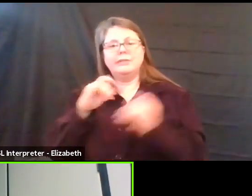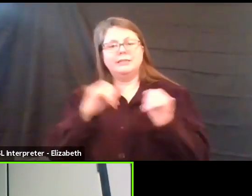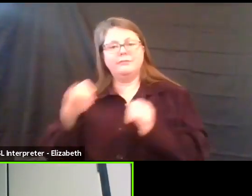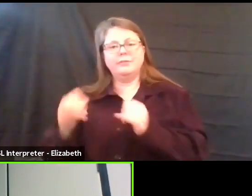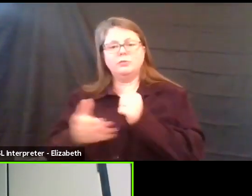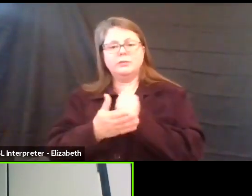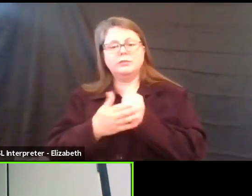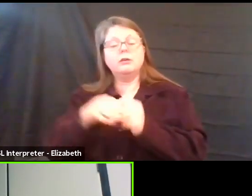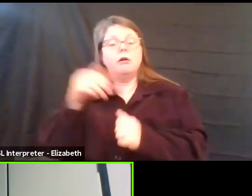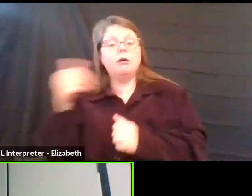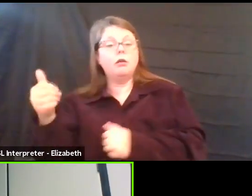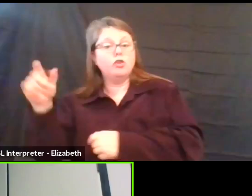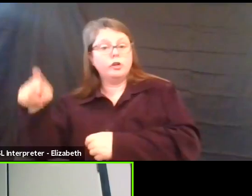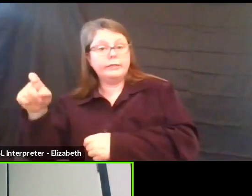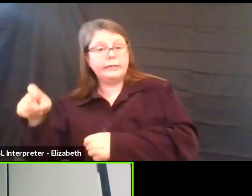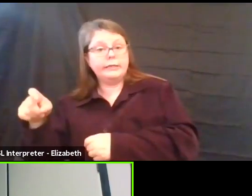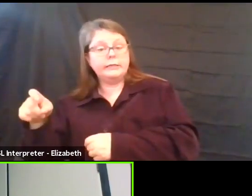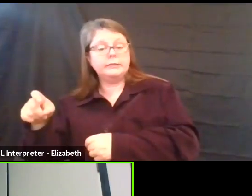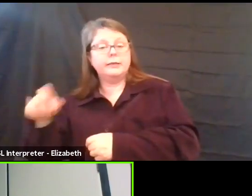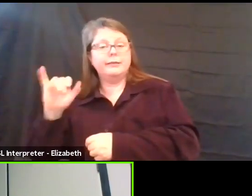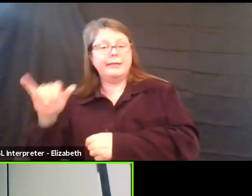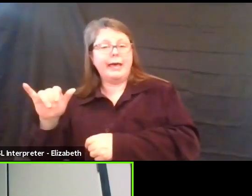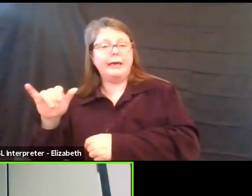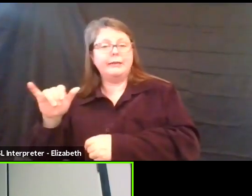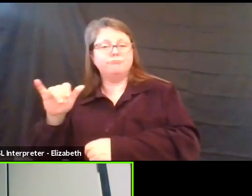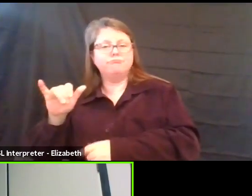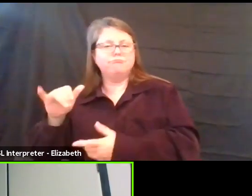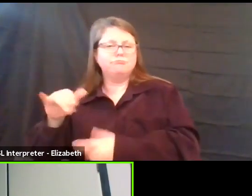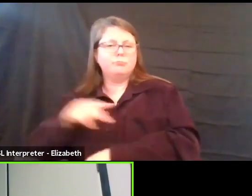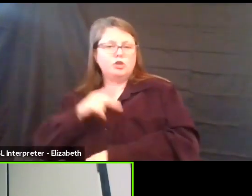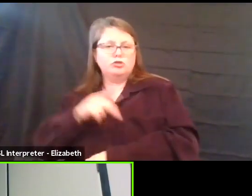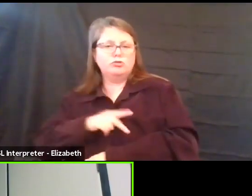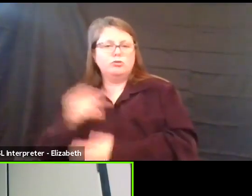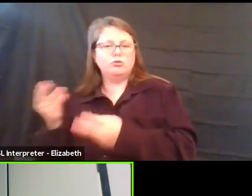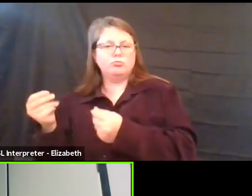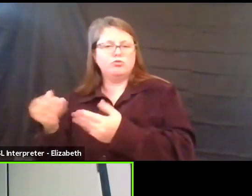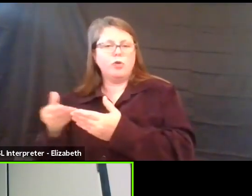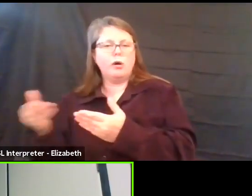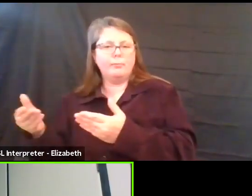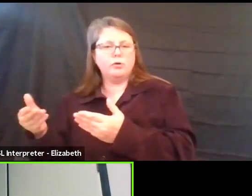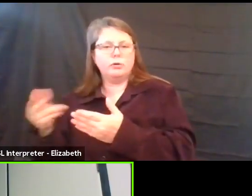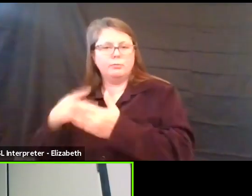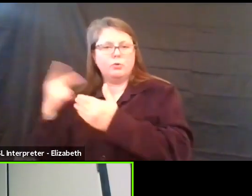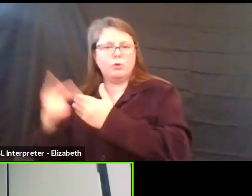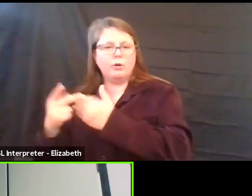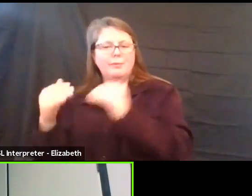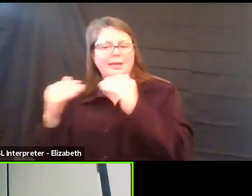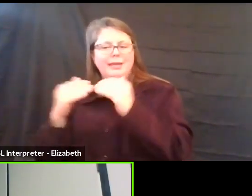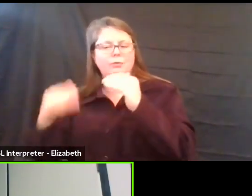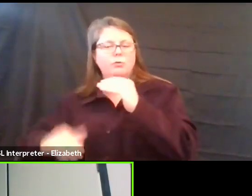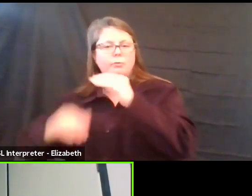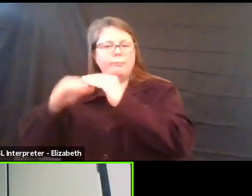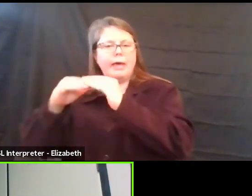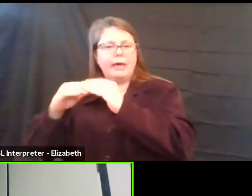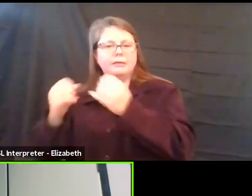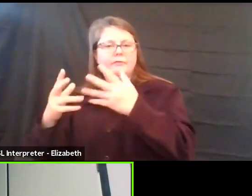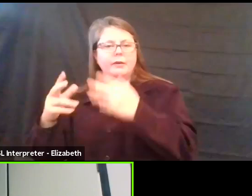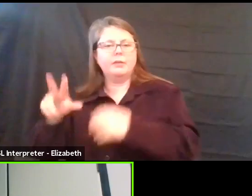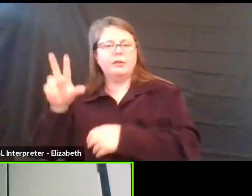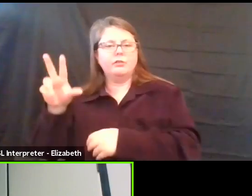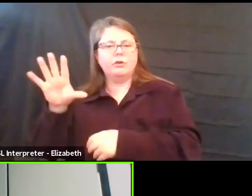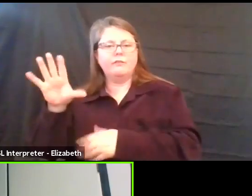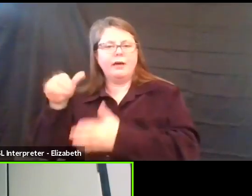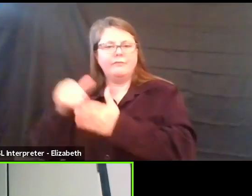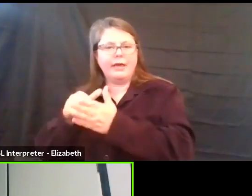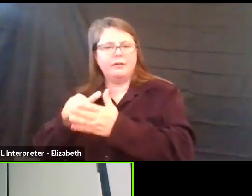program, has an equal max of $35,500. Not everybody who